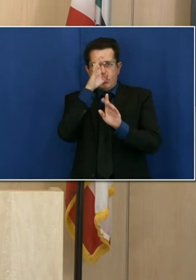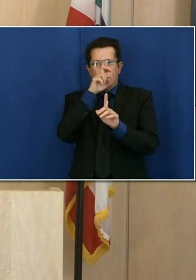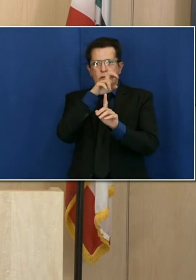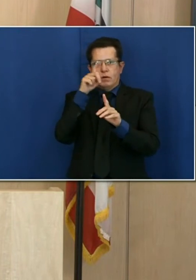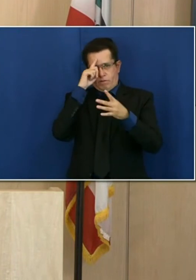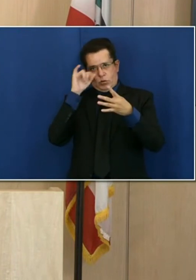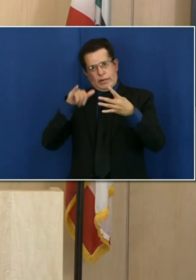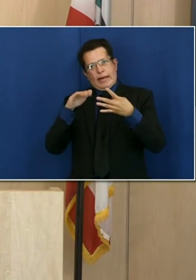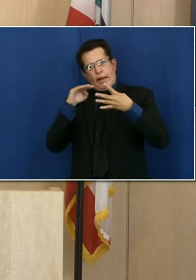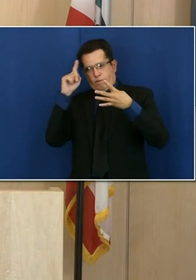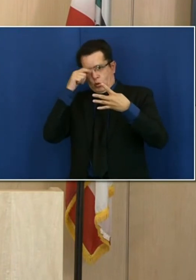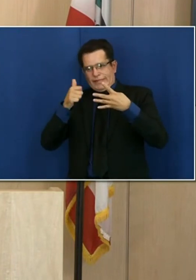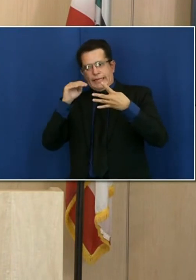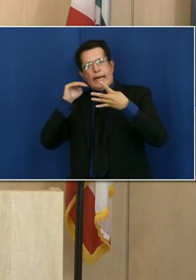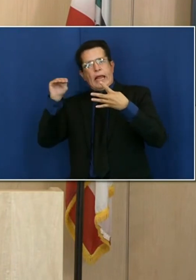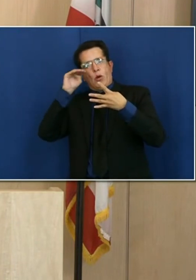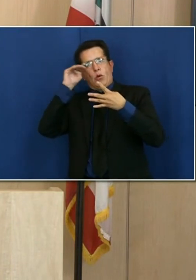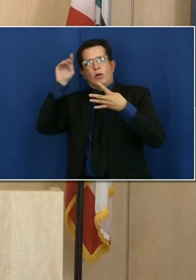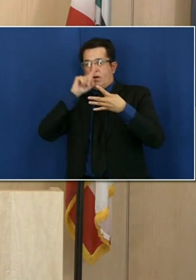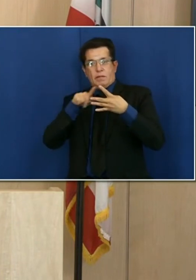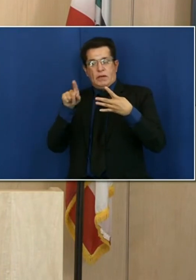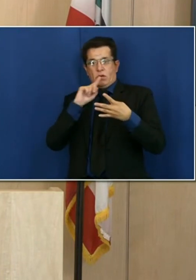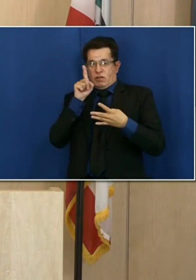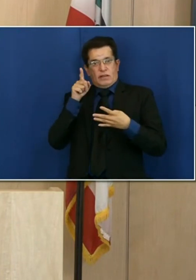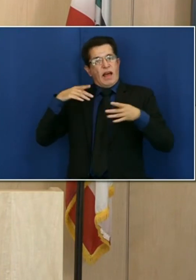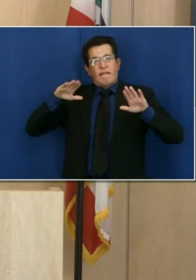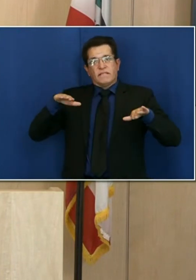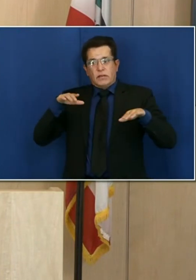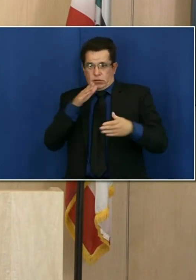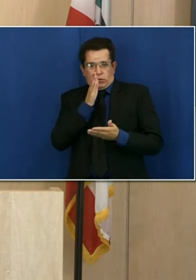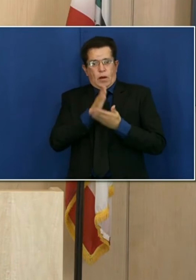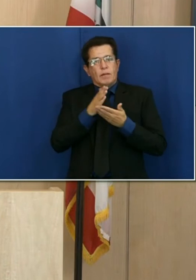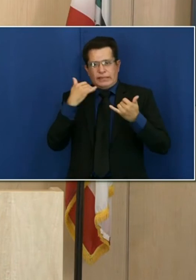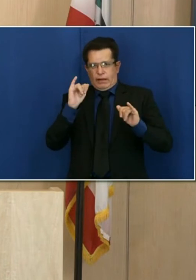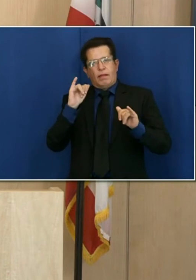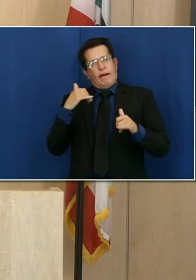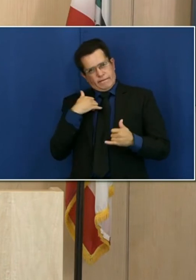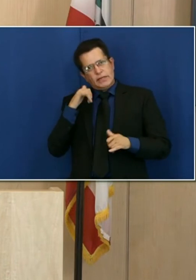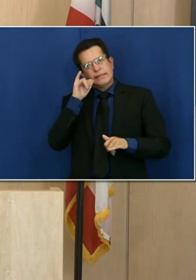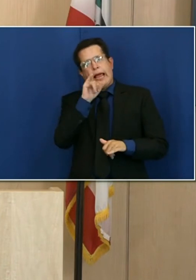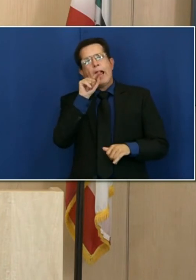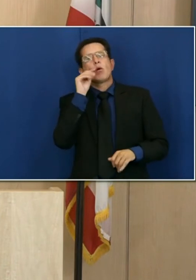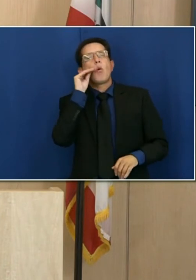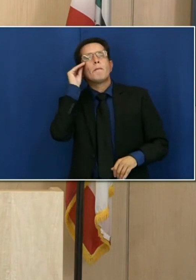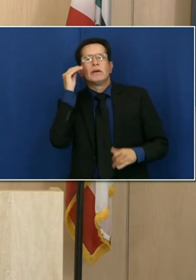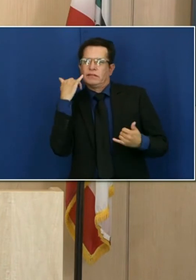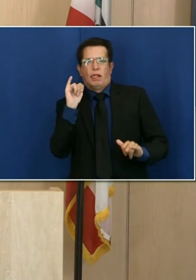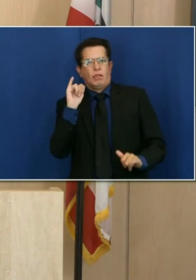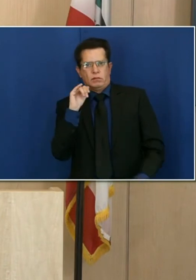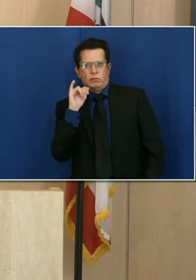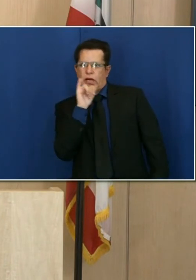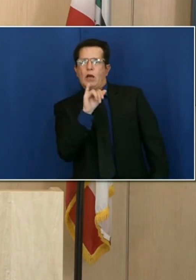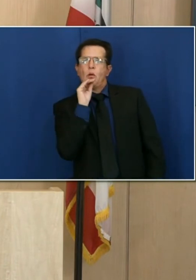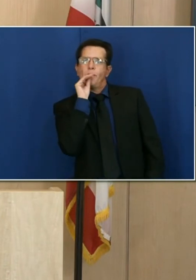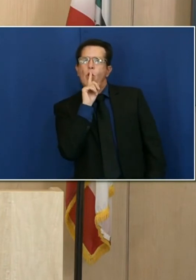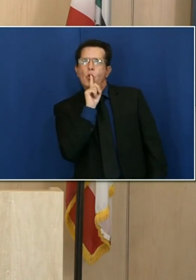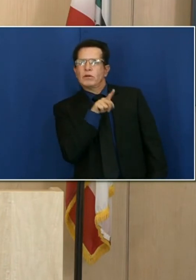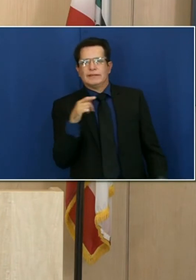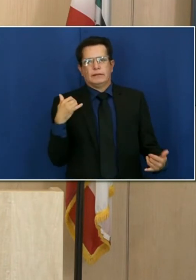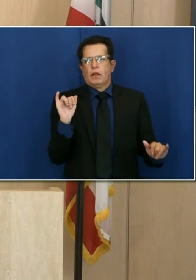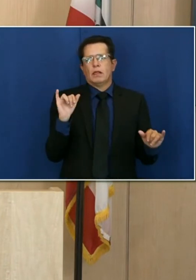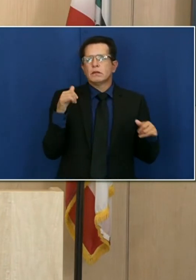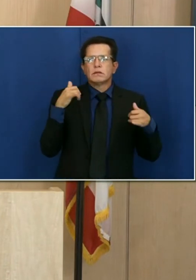tier to another, but technically they have not lifted the stay-at-home order. So right now the state is,